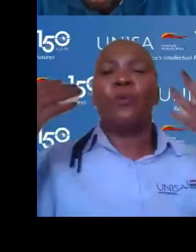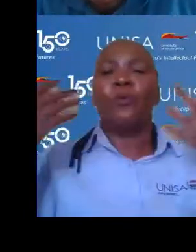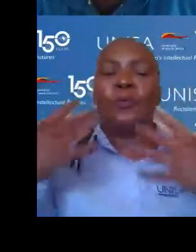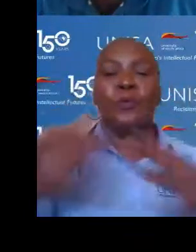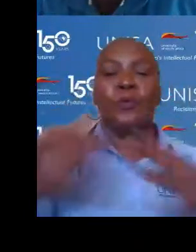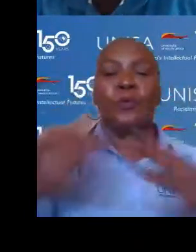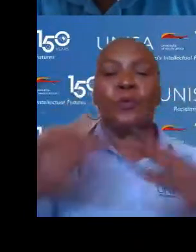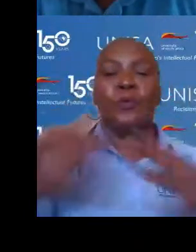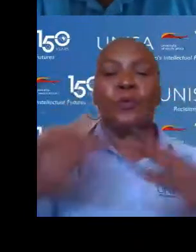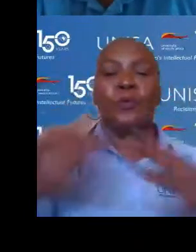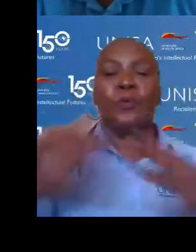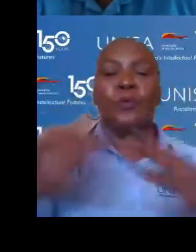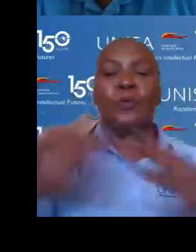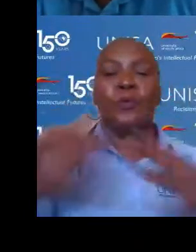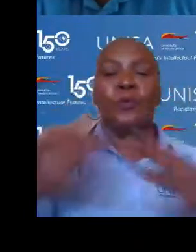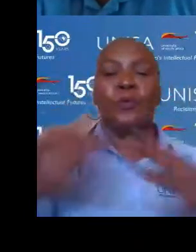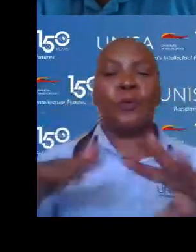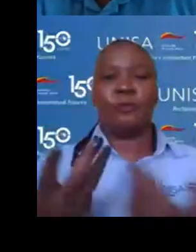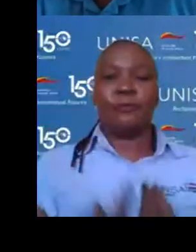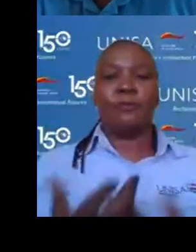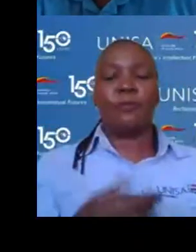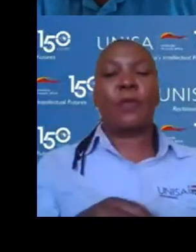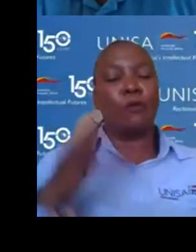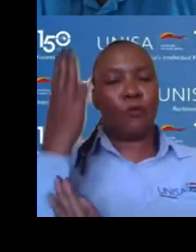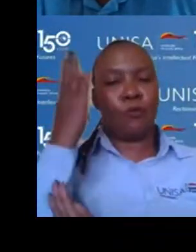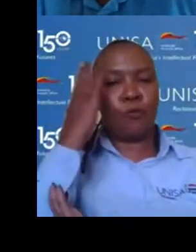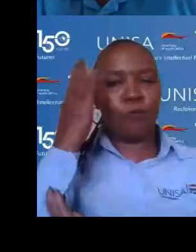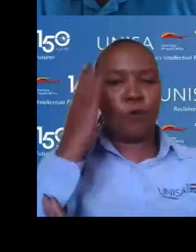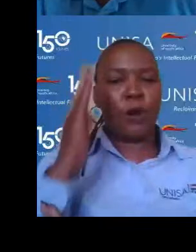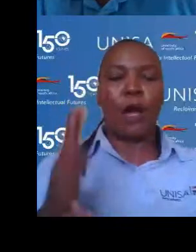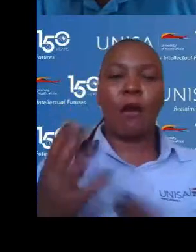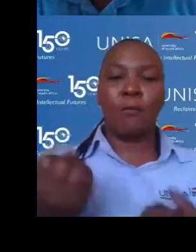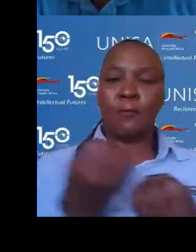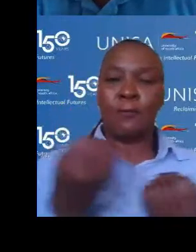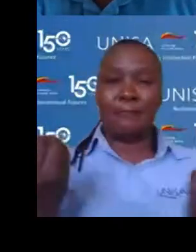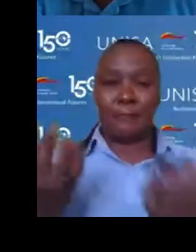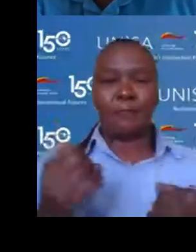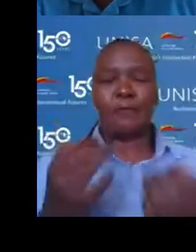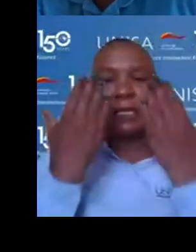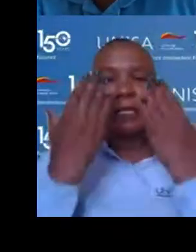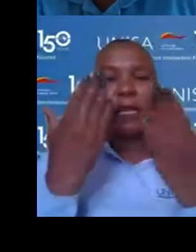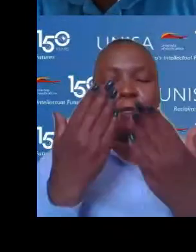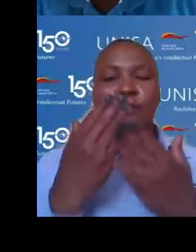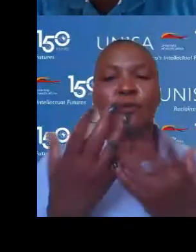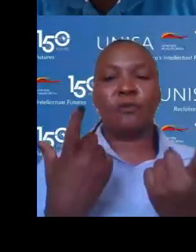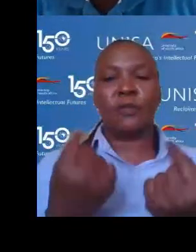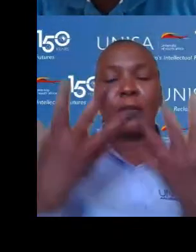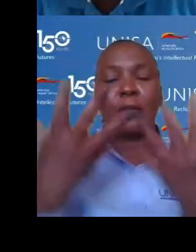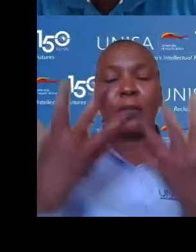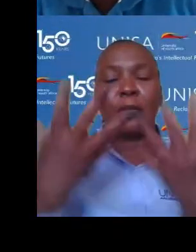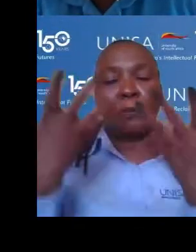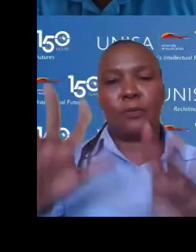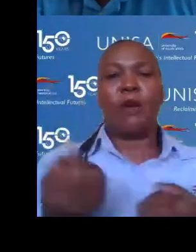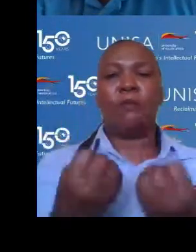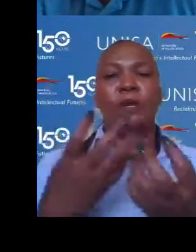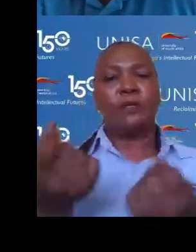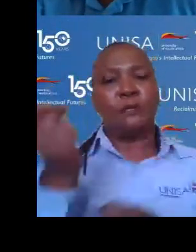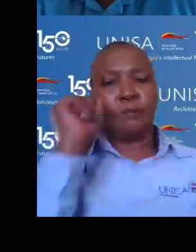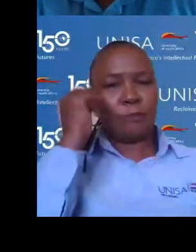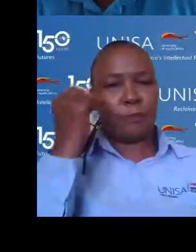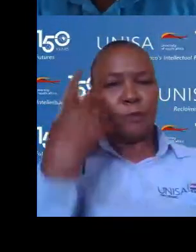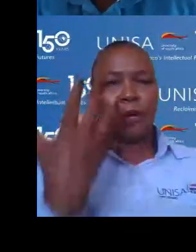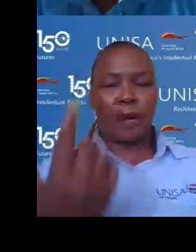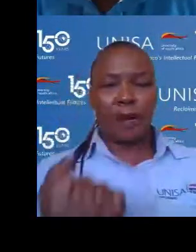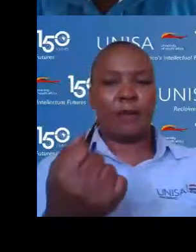for you to know how much studying you have done and how much understanding you have, how